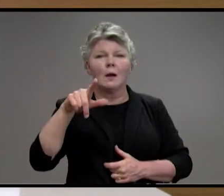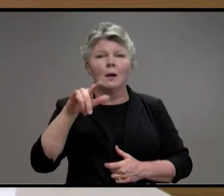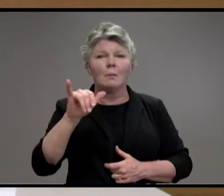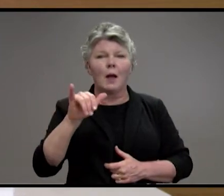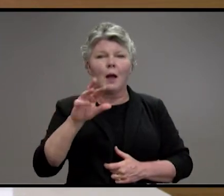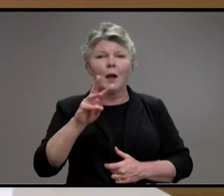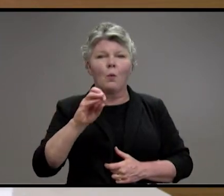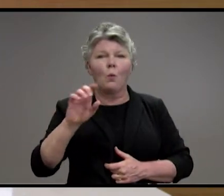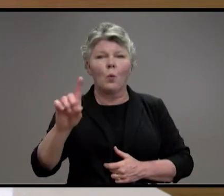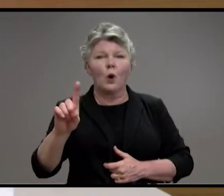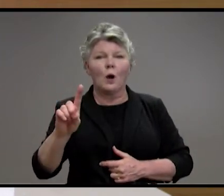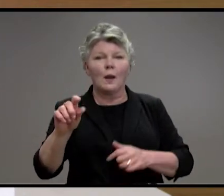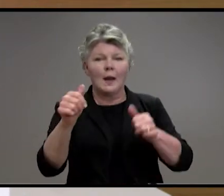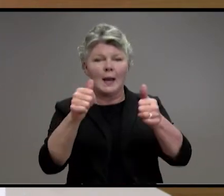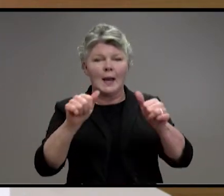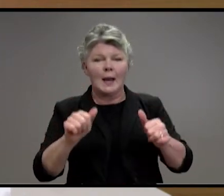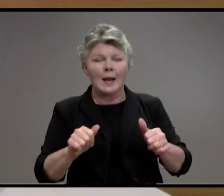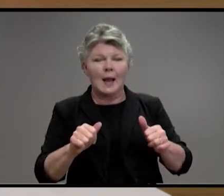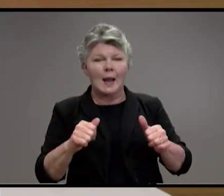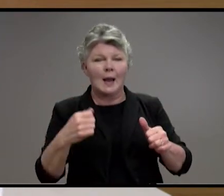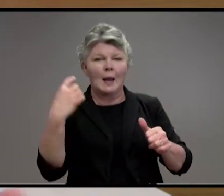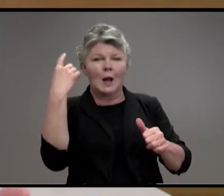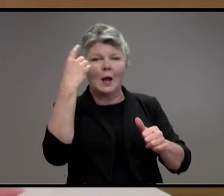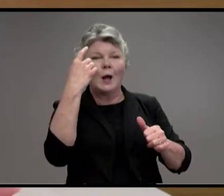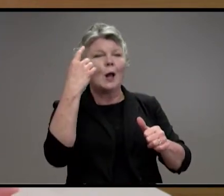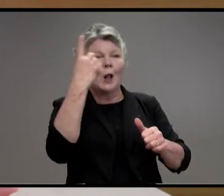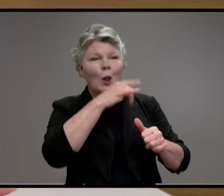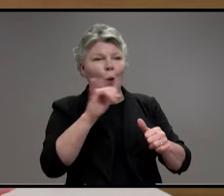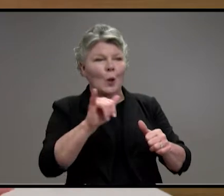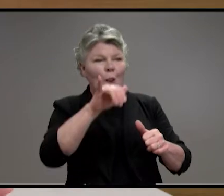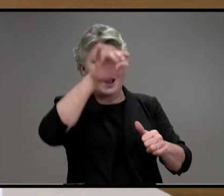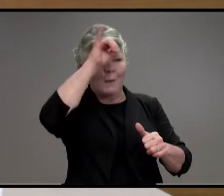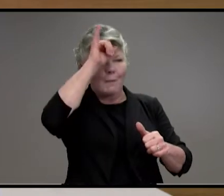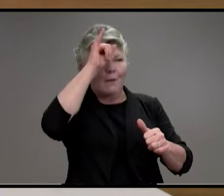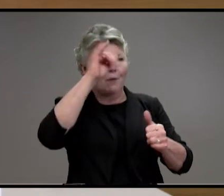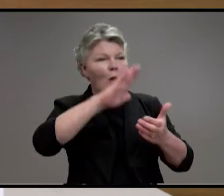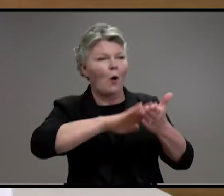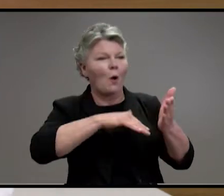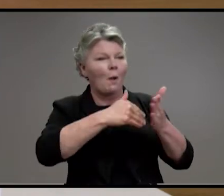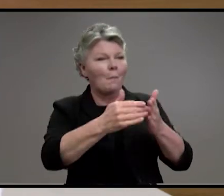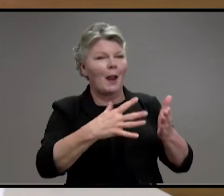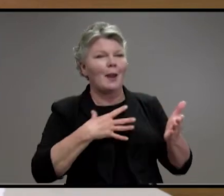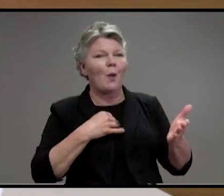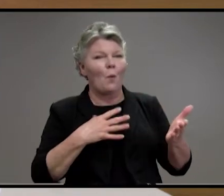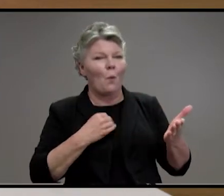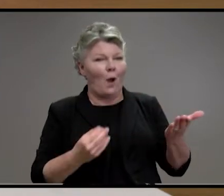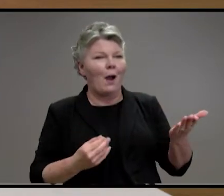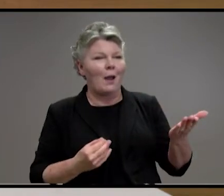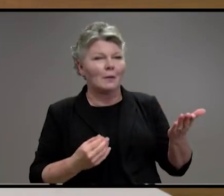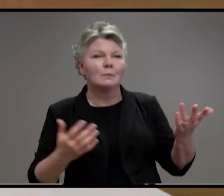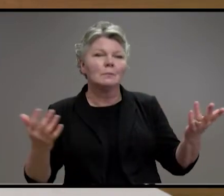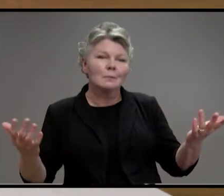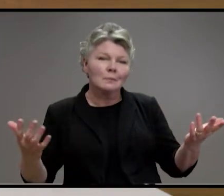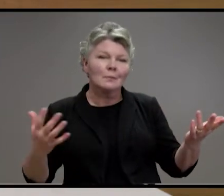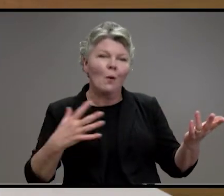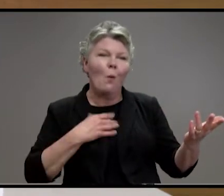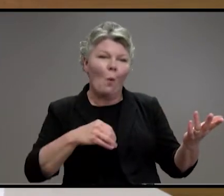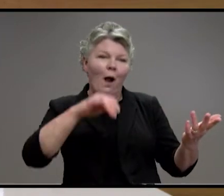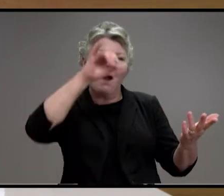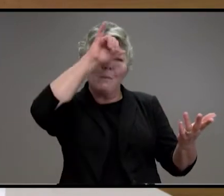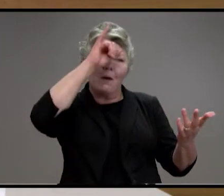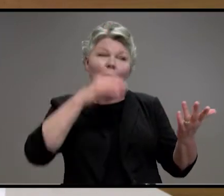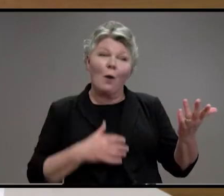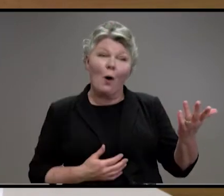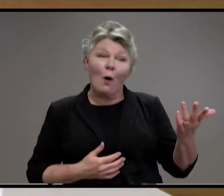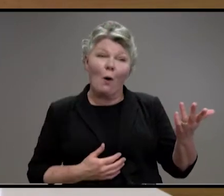the shape of a buffalo and painted white. A white buffalo. I don't